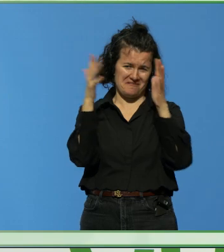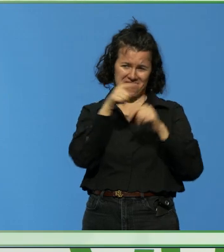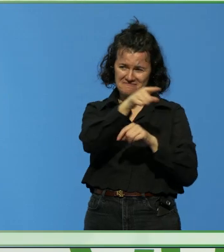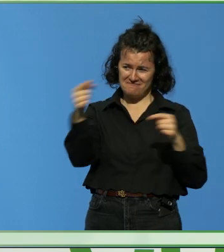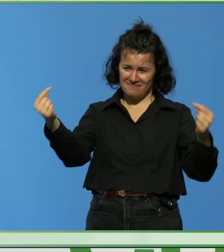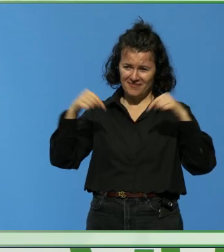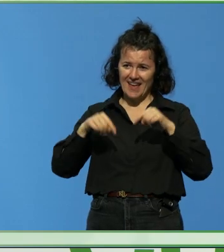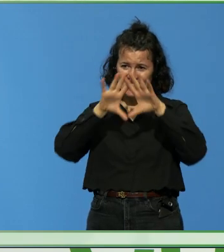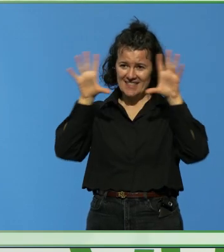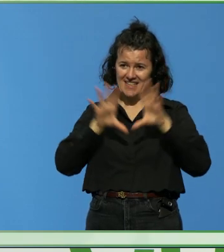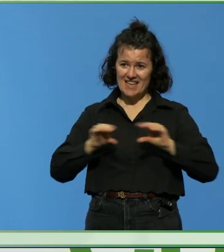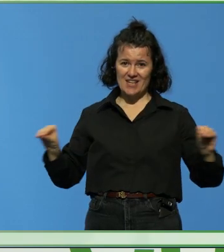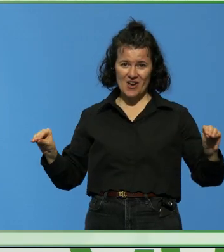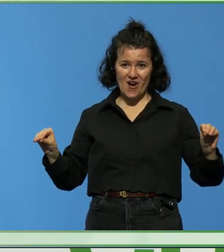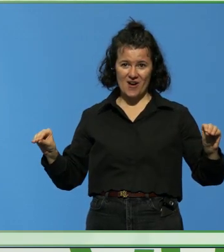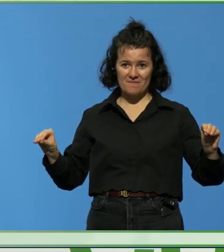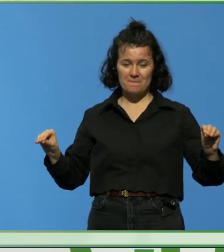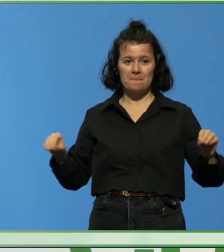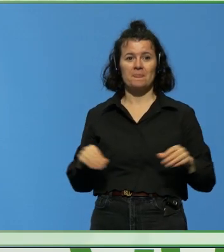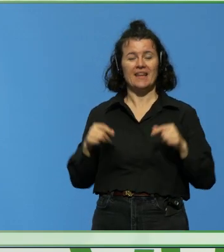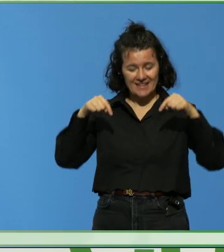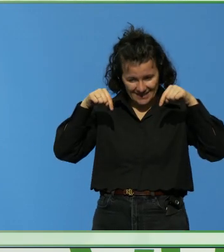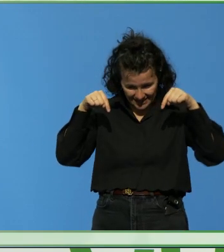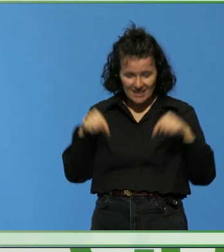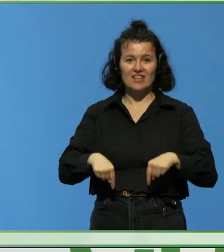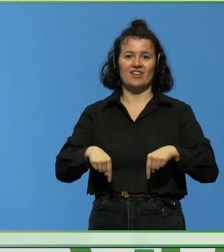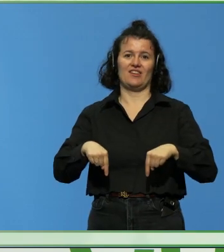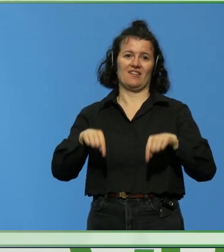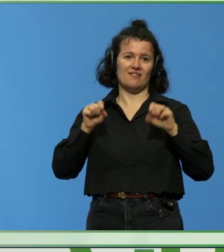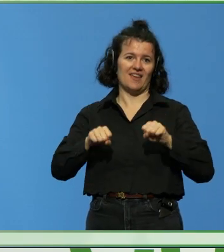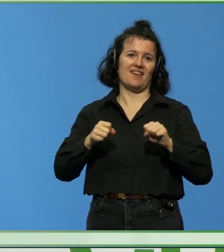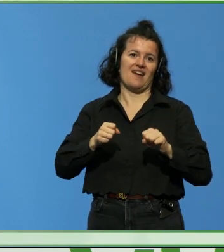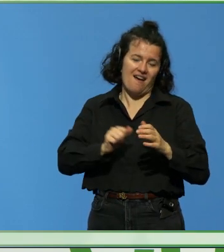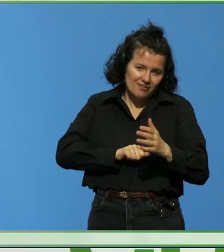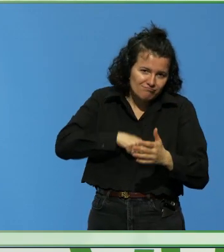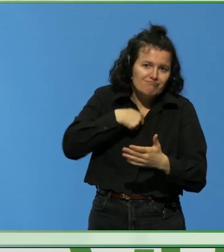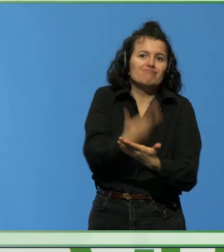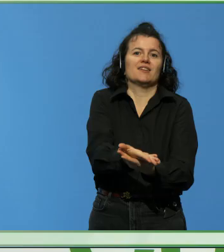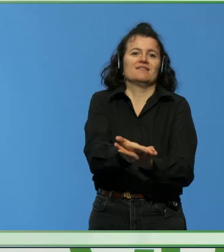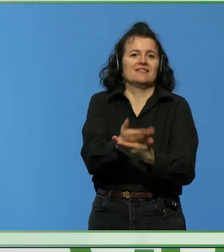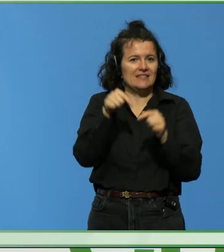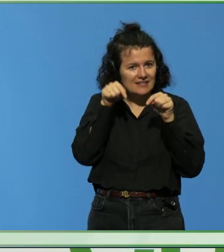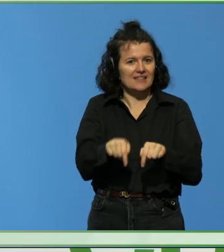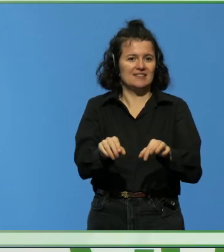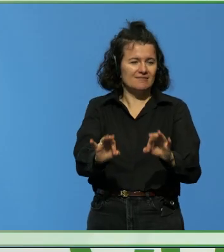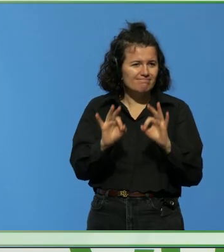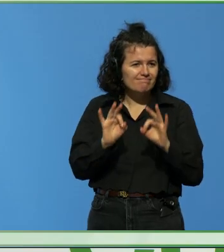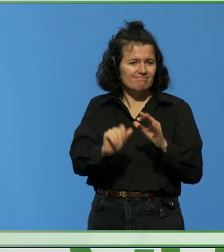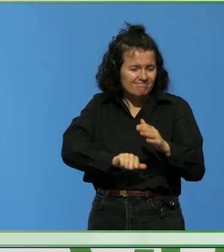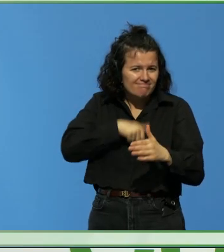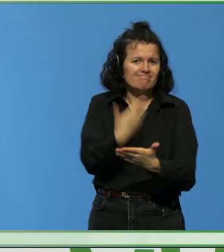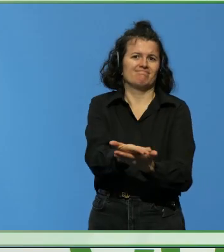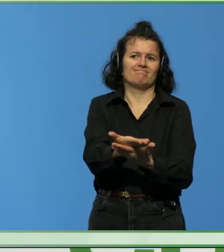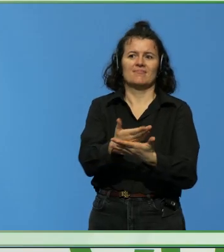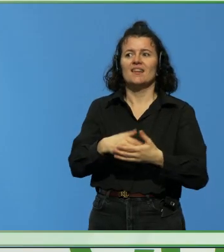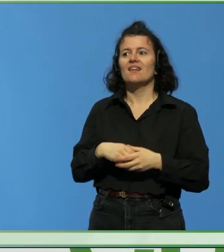have given us real platform to contribute. For me, like today, I'm sharing